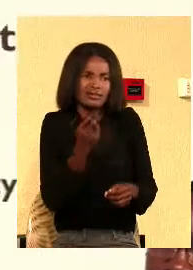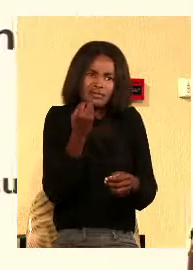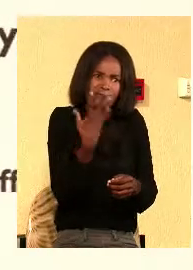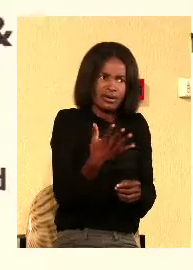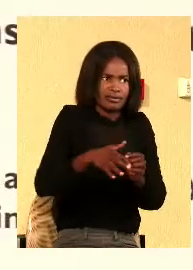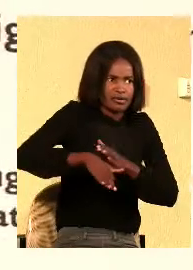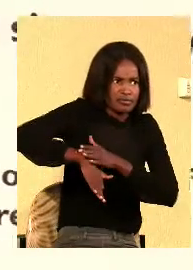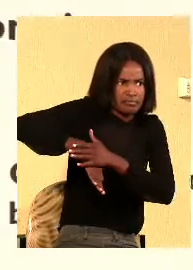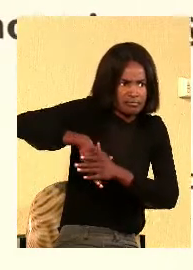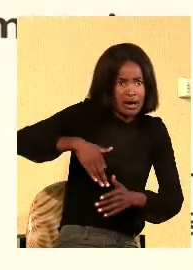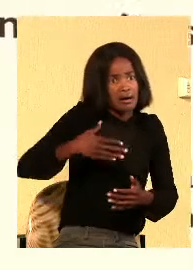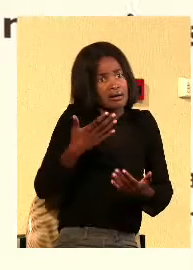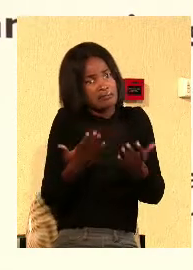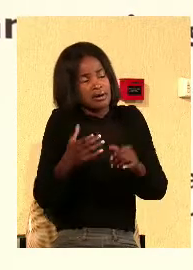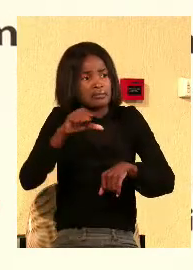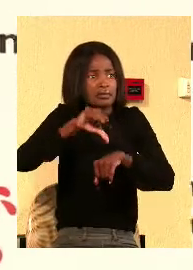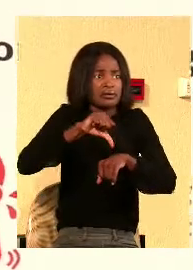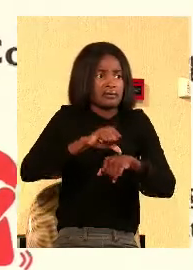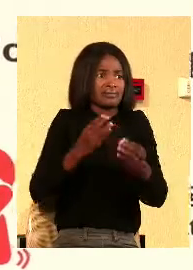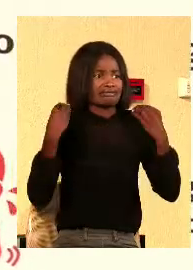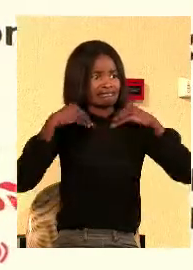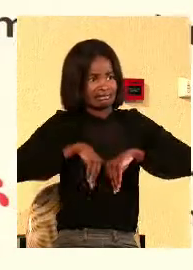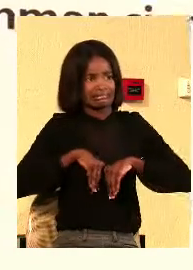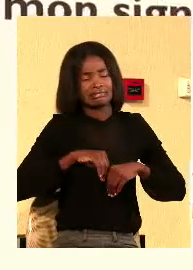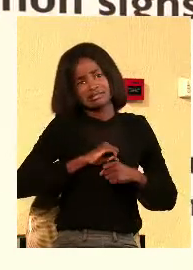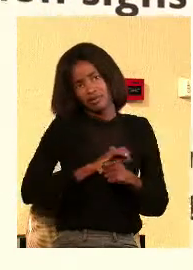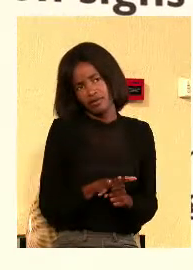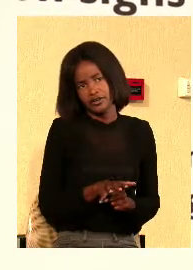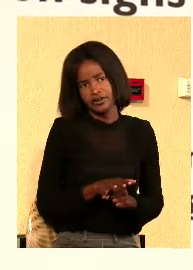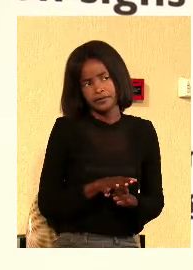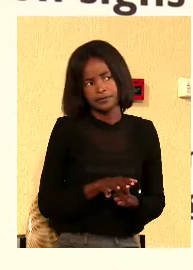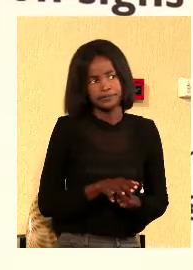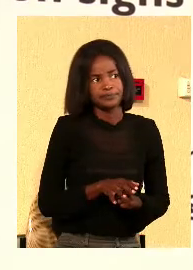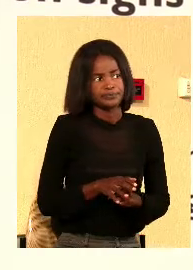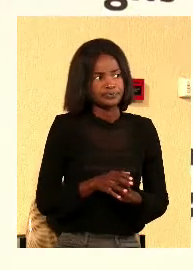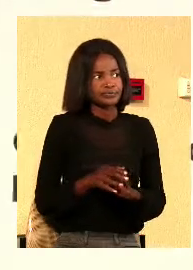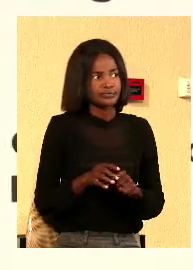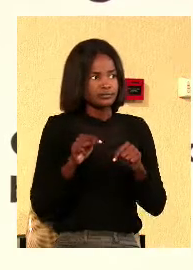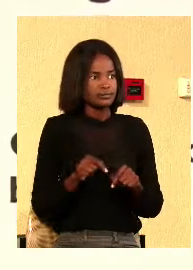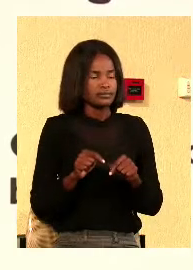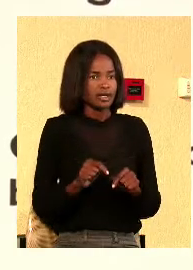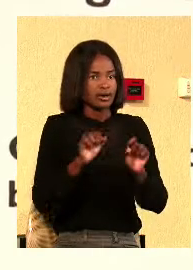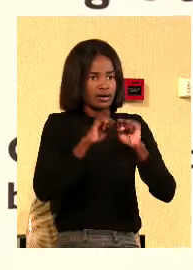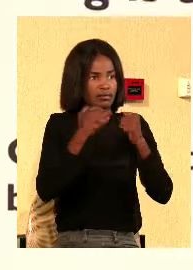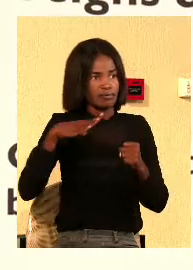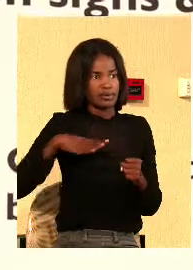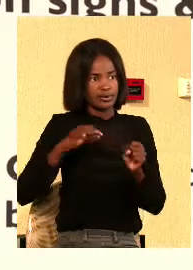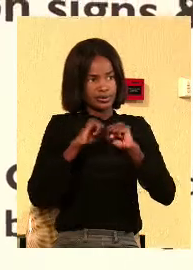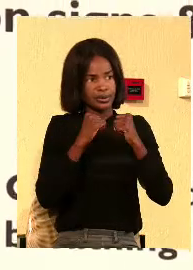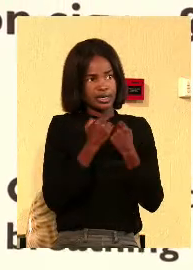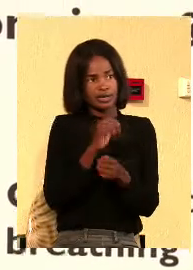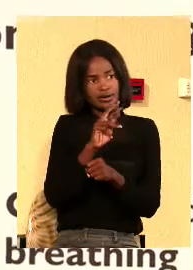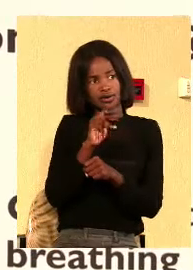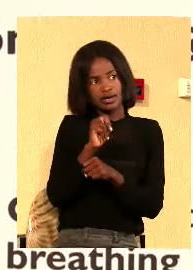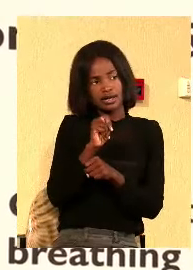of the National Institute of Pathology. And your institute is the one that has been doing the